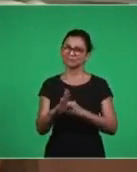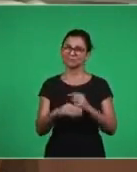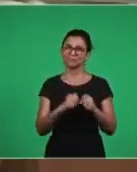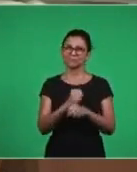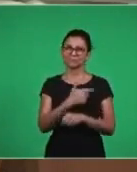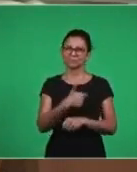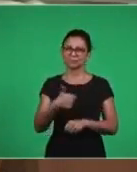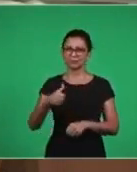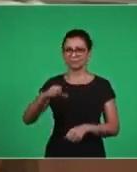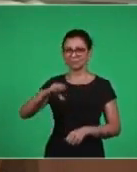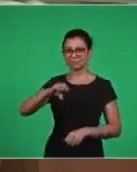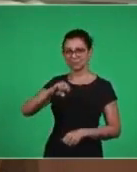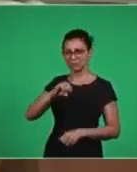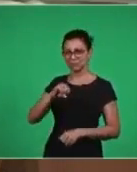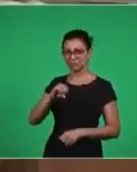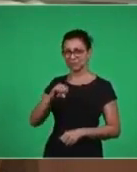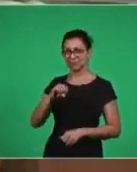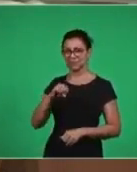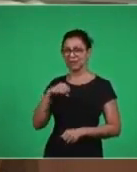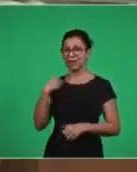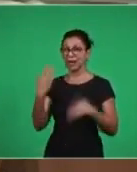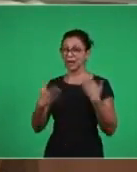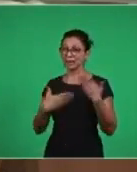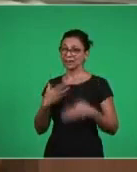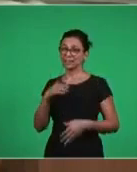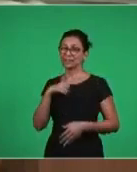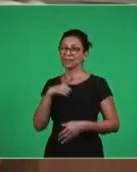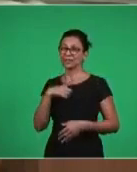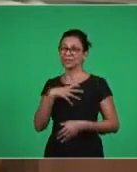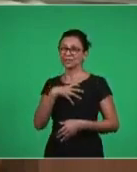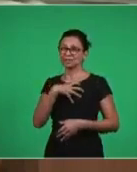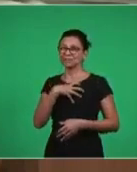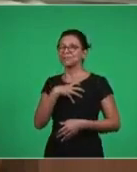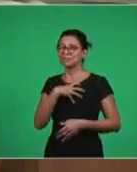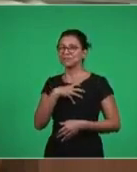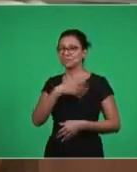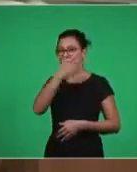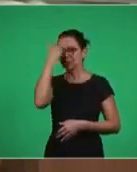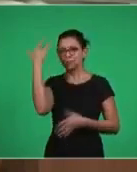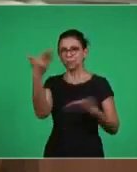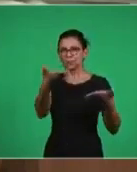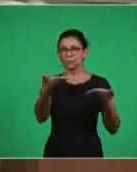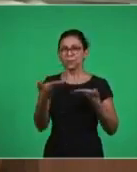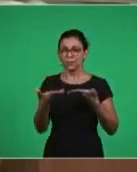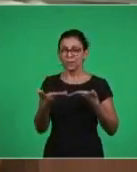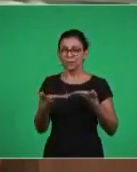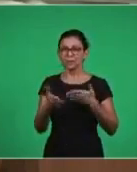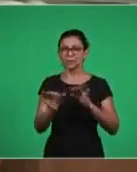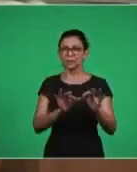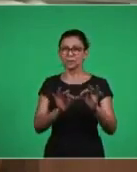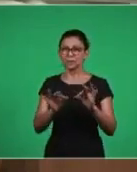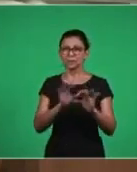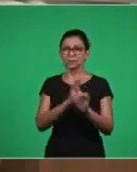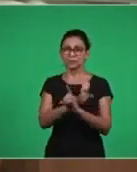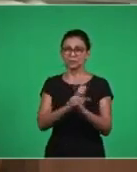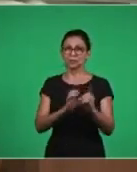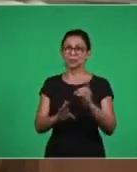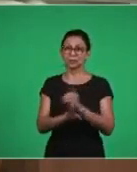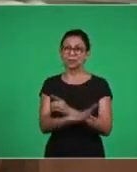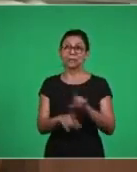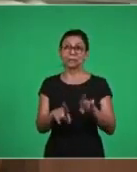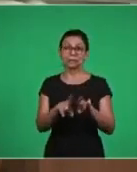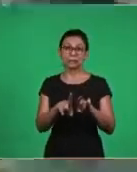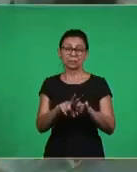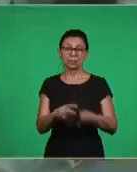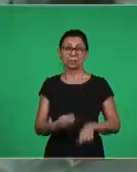year, we have a great joy to receive as a guest for the preparation of the Sunday School, and also to